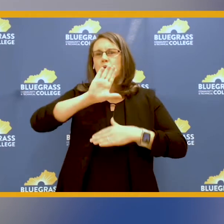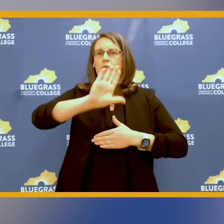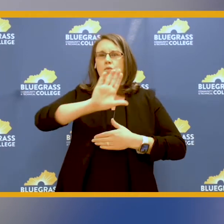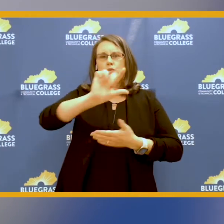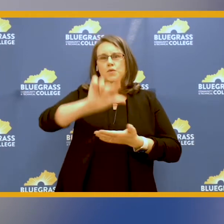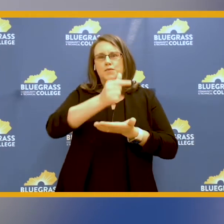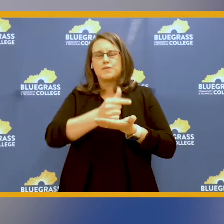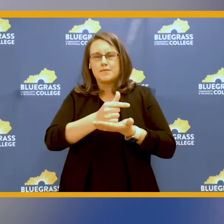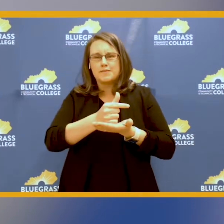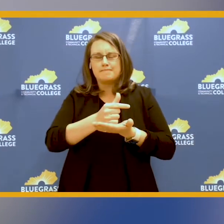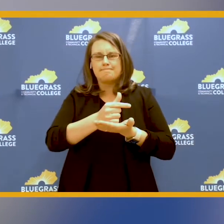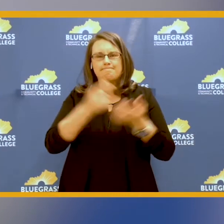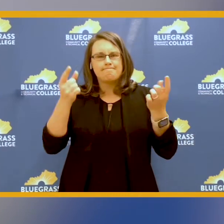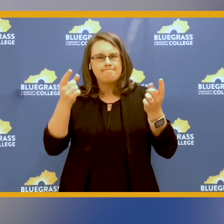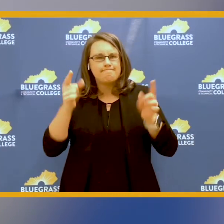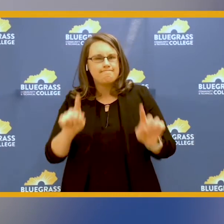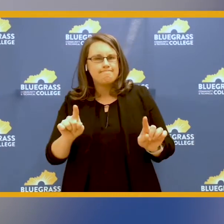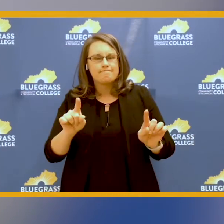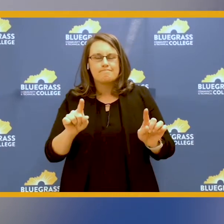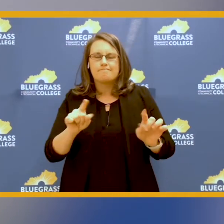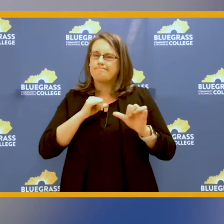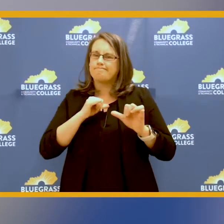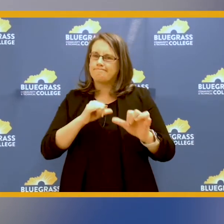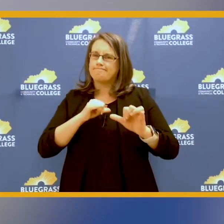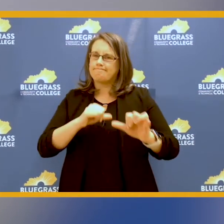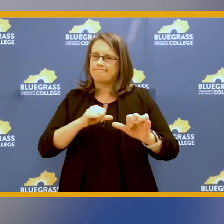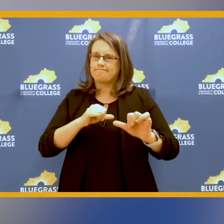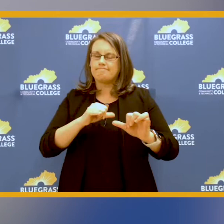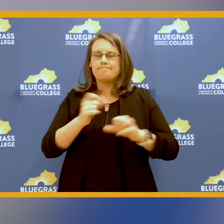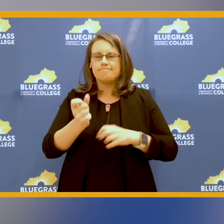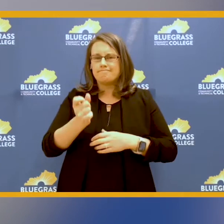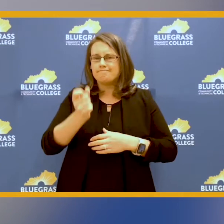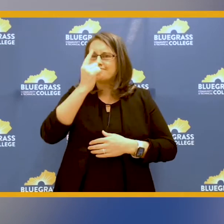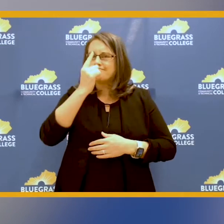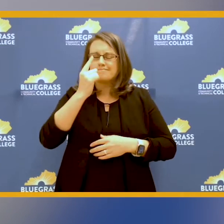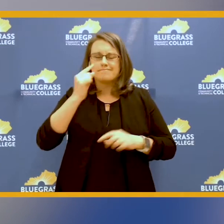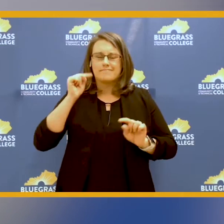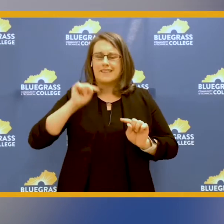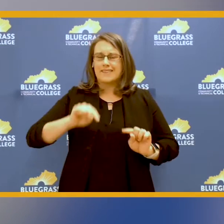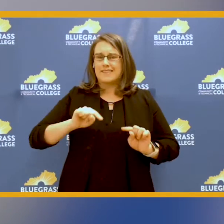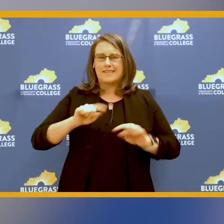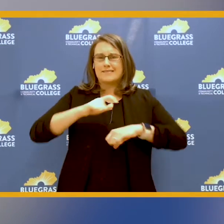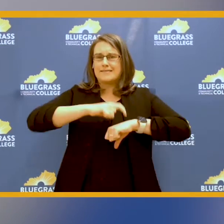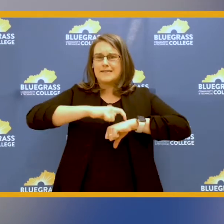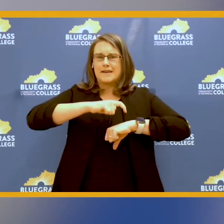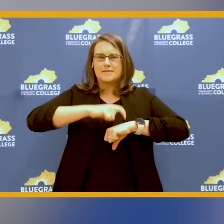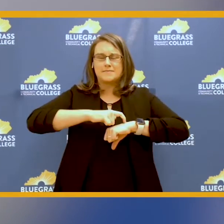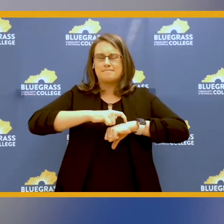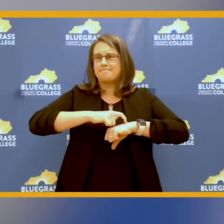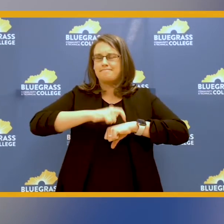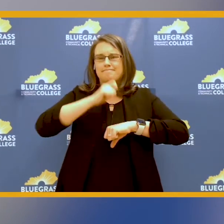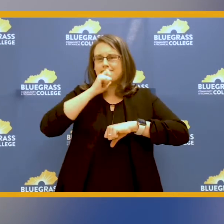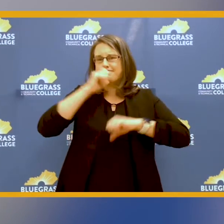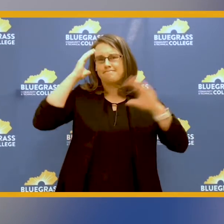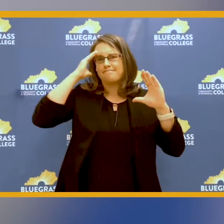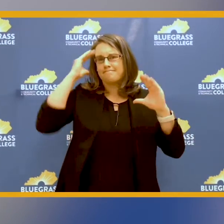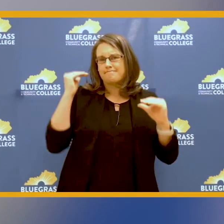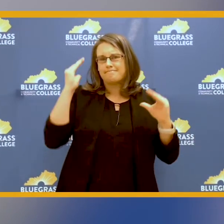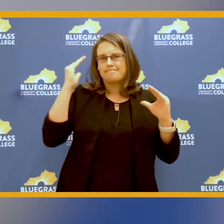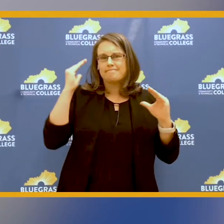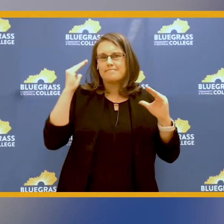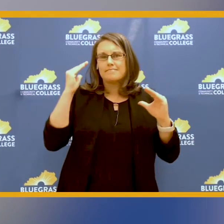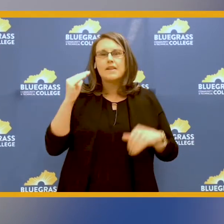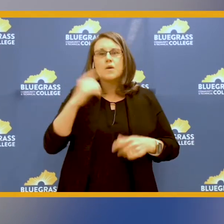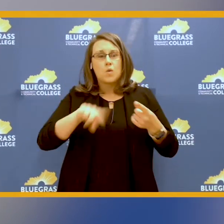be. Me neither. These are truly unprecedented times. I did not expect